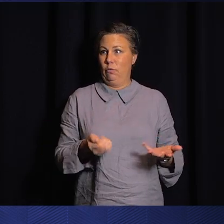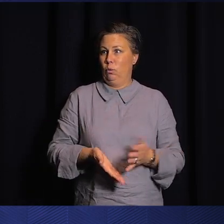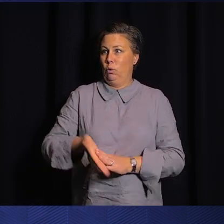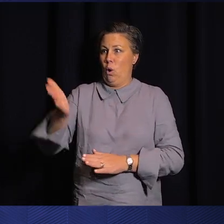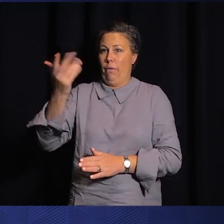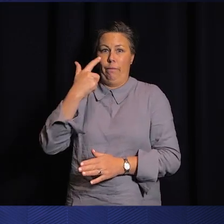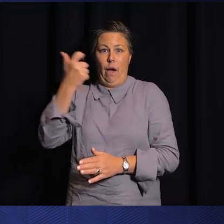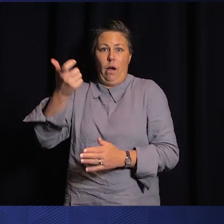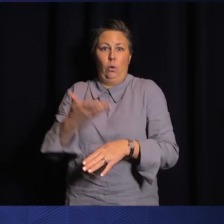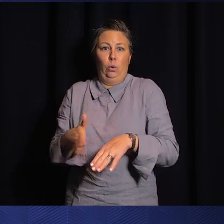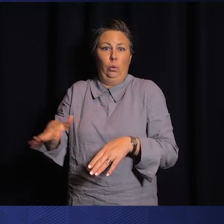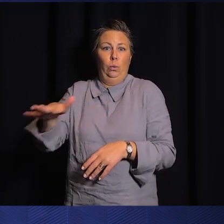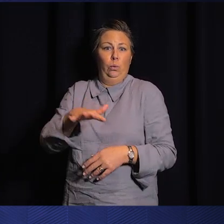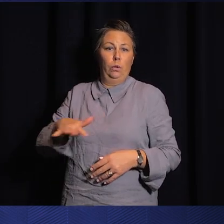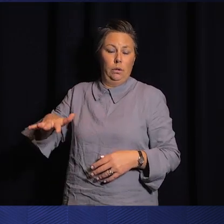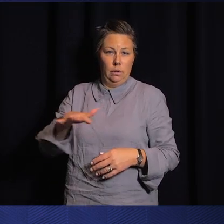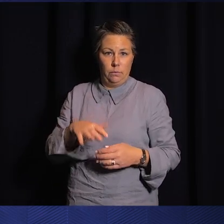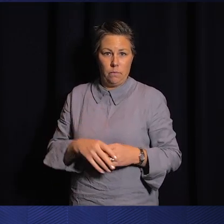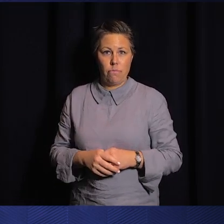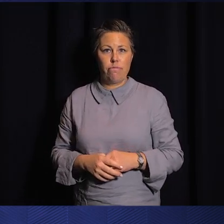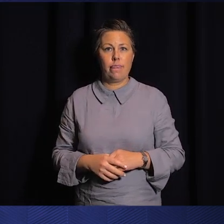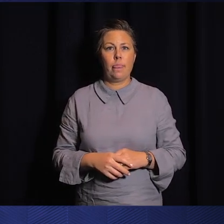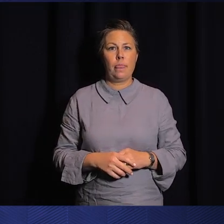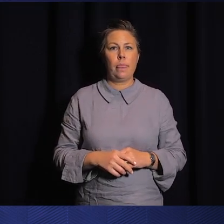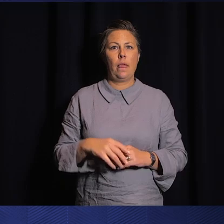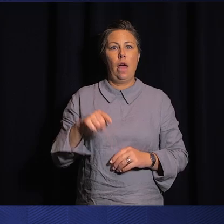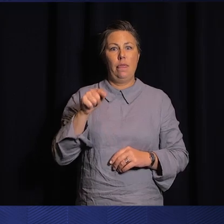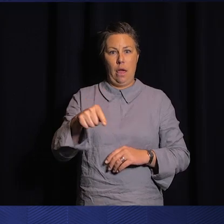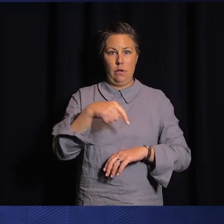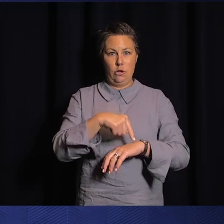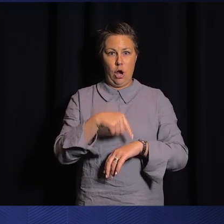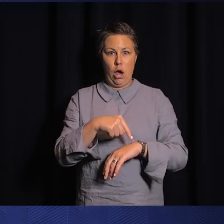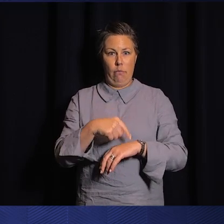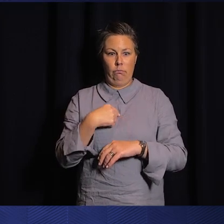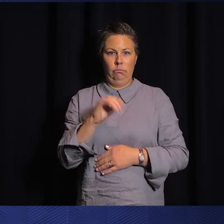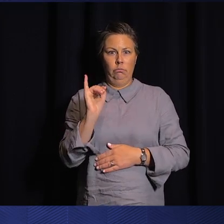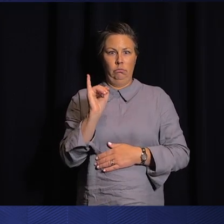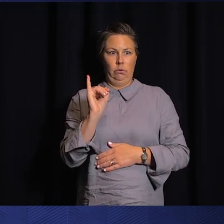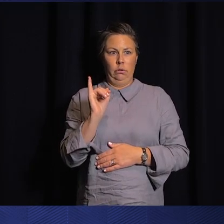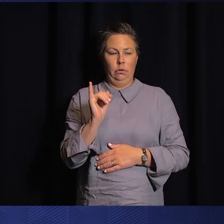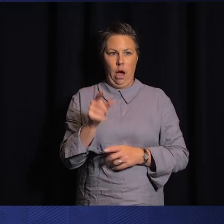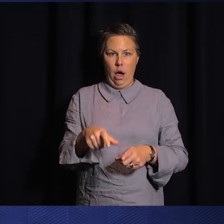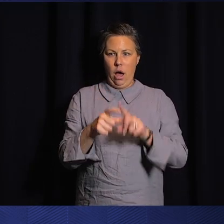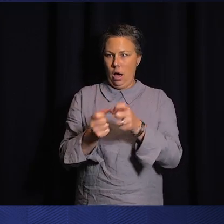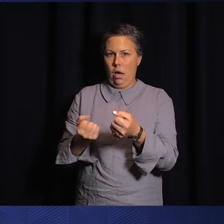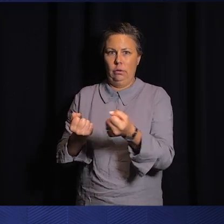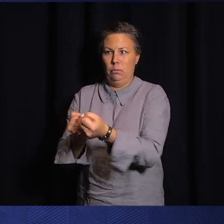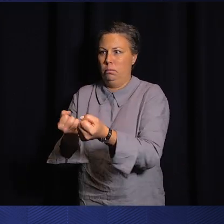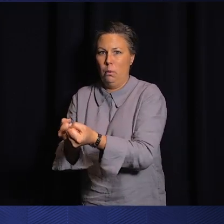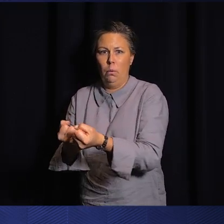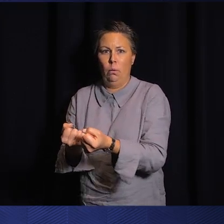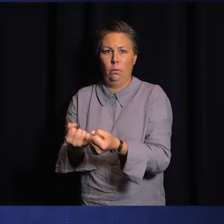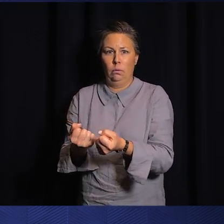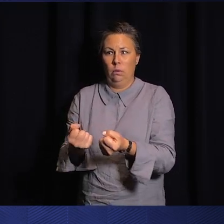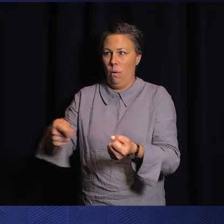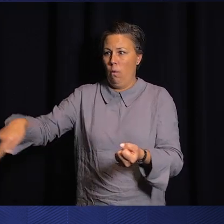that we found out that it is very difficult to provide effective support and assistance to meet the needs